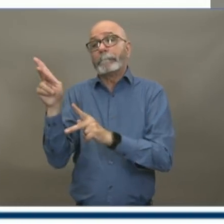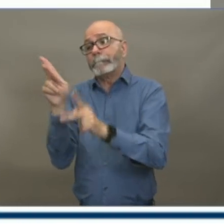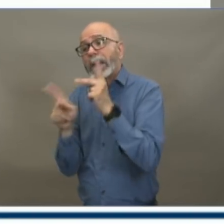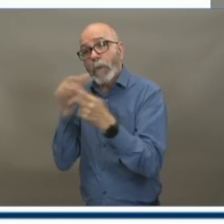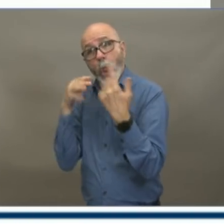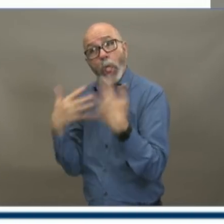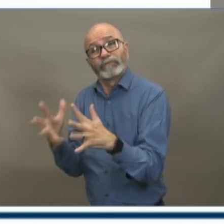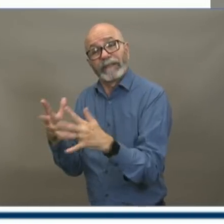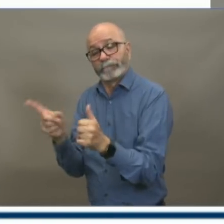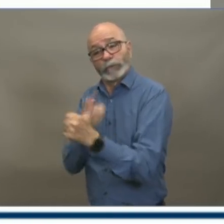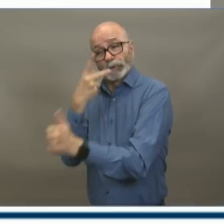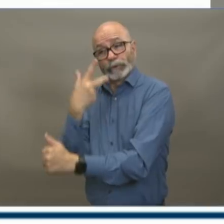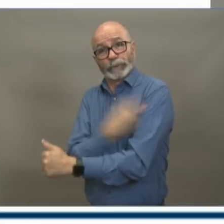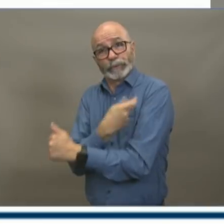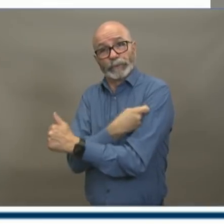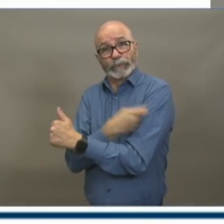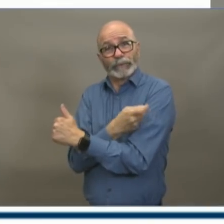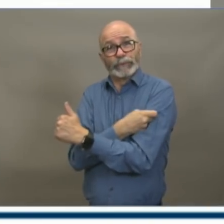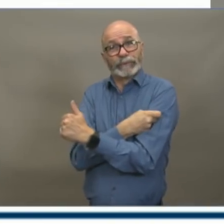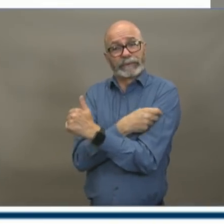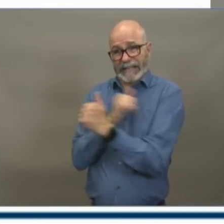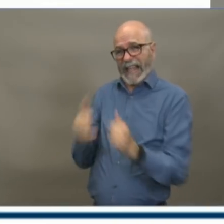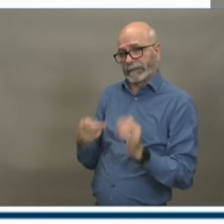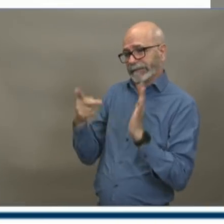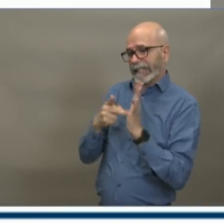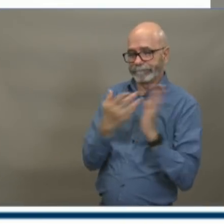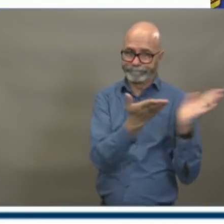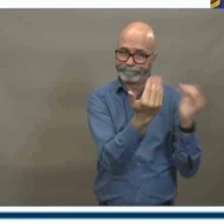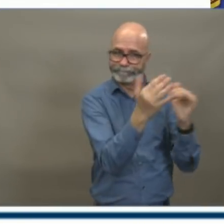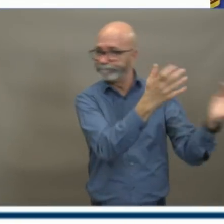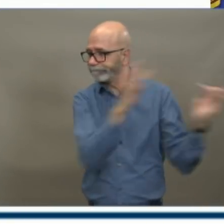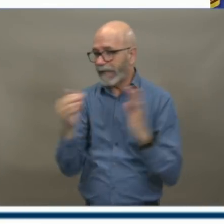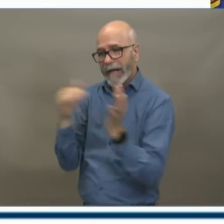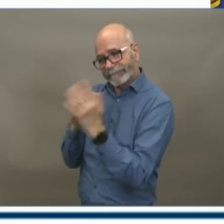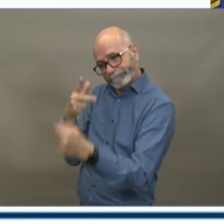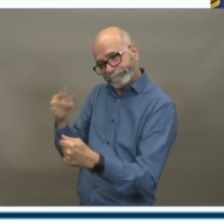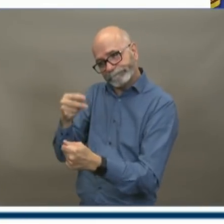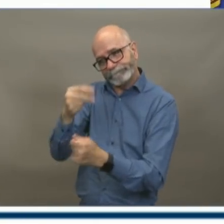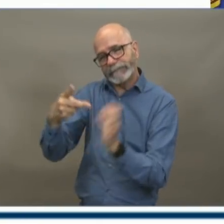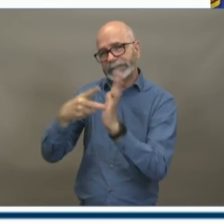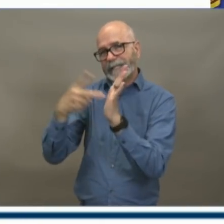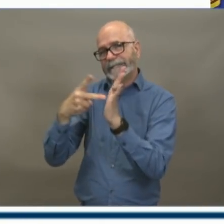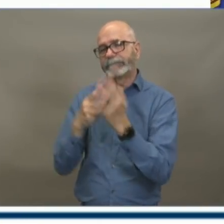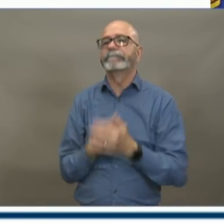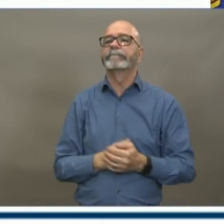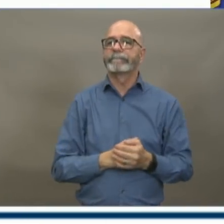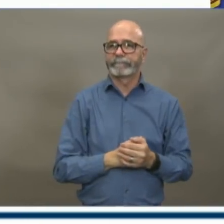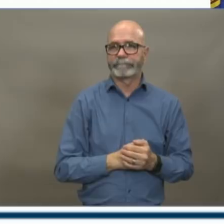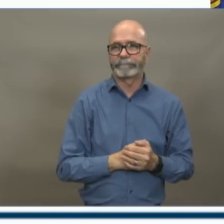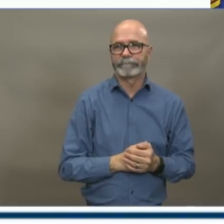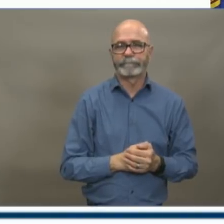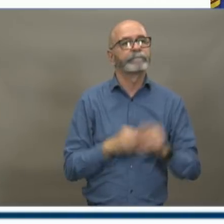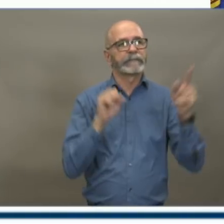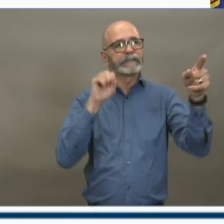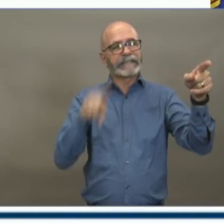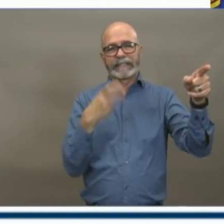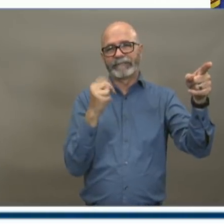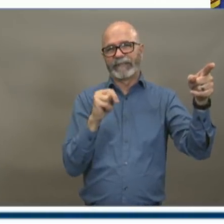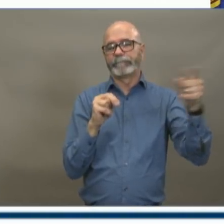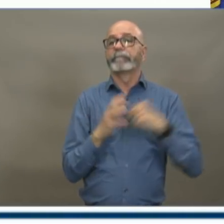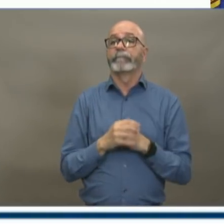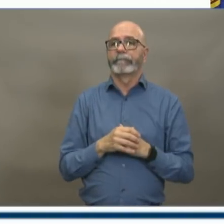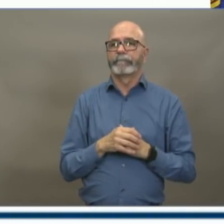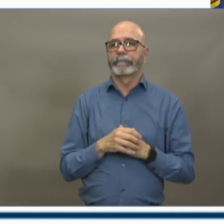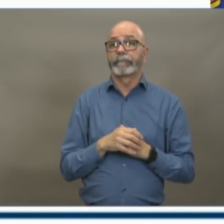time frame under which the vaccine is licensed. Keith, and our biggest concern at the very outset of this was consistency of supply. It wasn't the